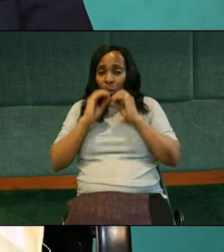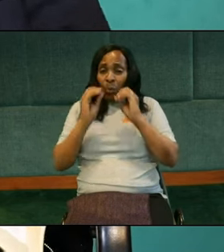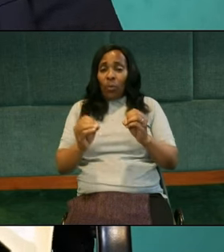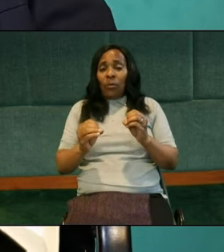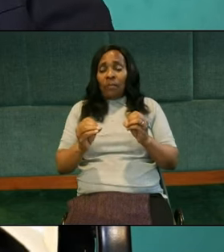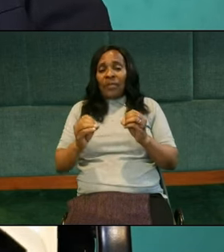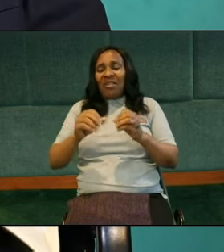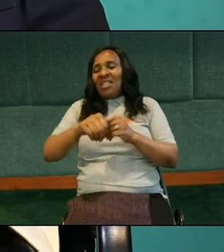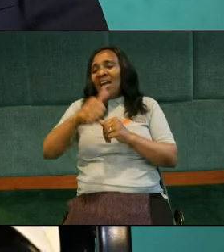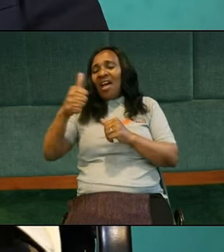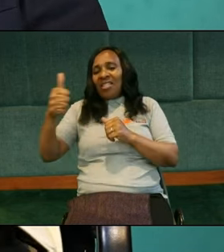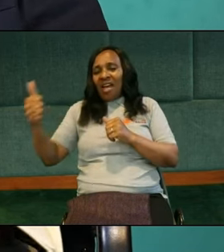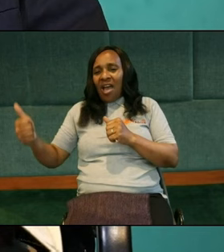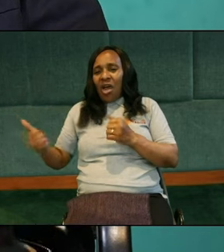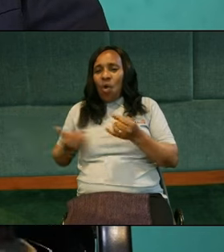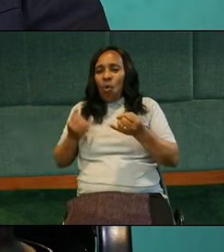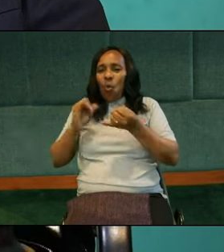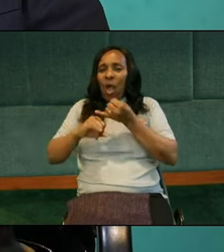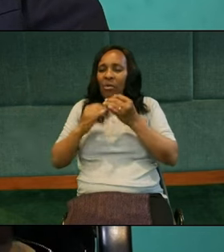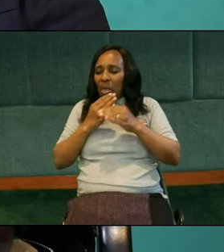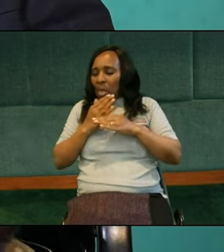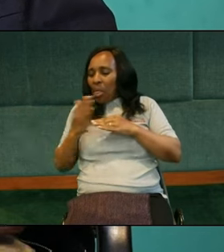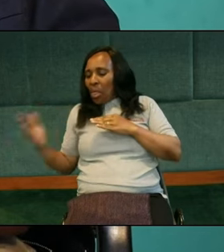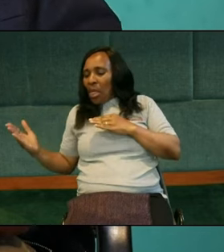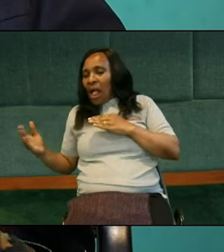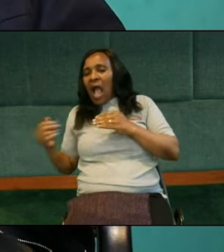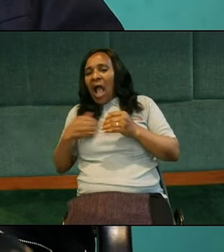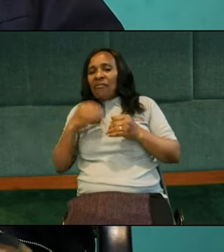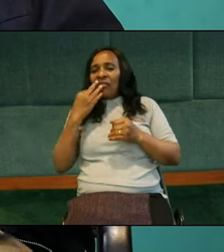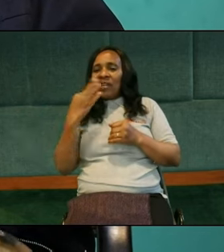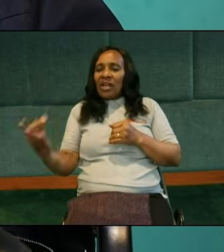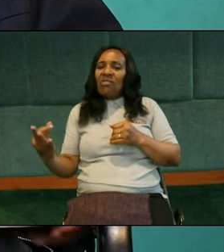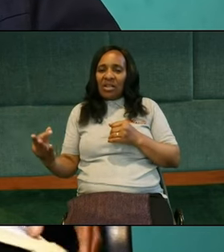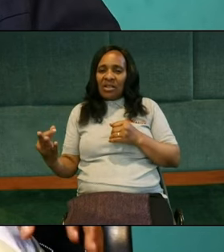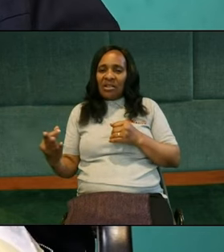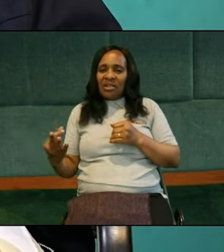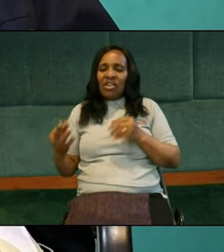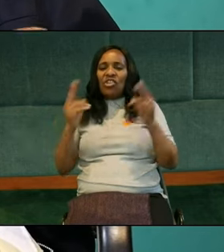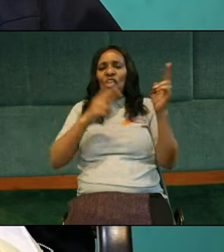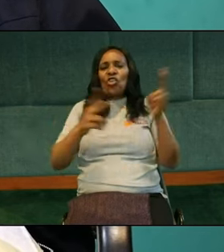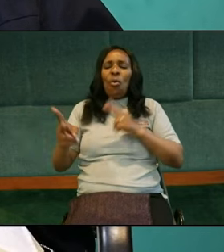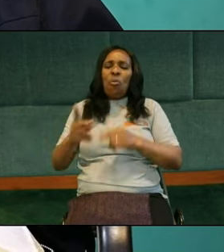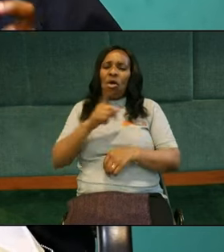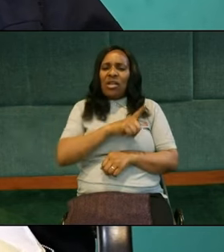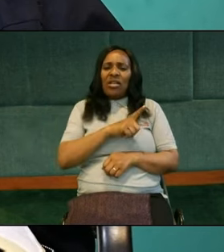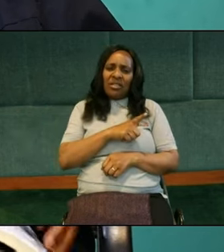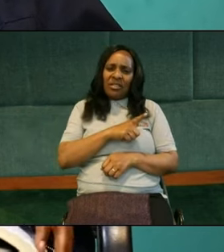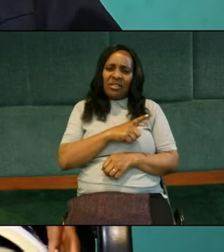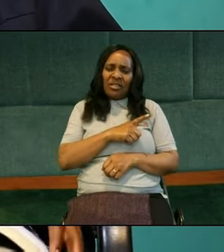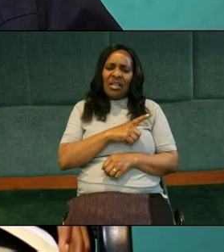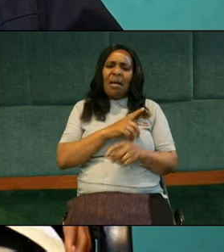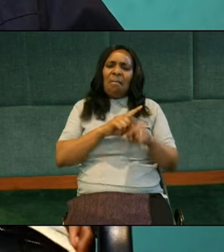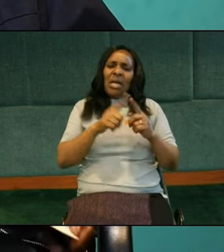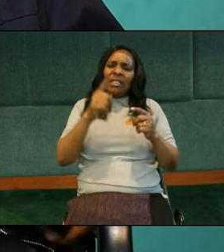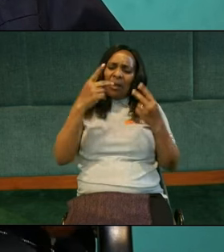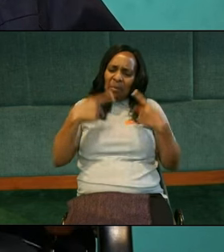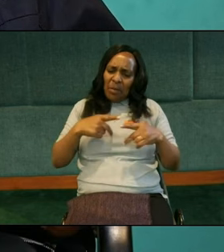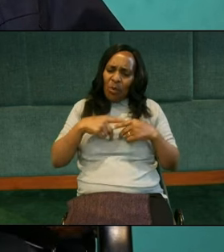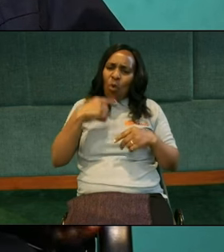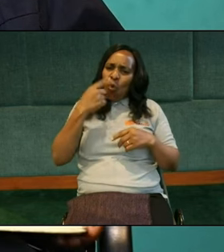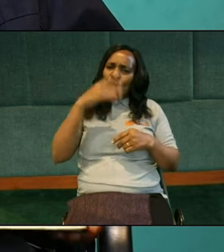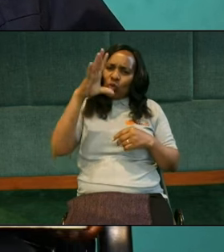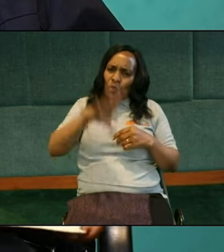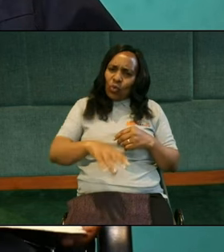now the other wives or concubines that he had, the 300, were just now the normal ladies. But the people he took as wives